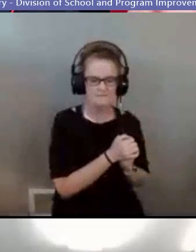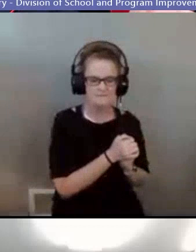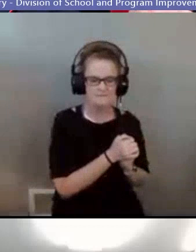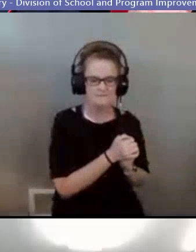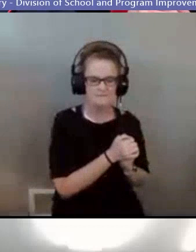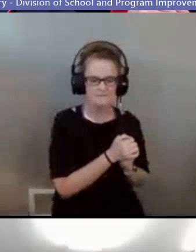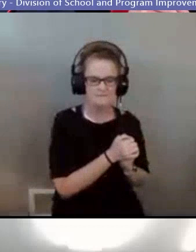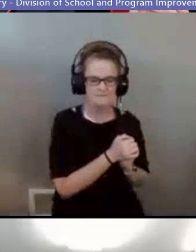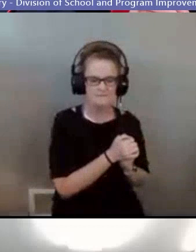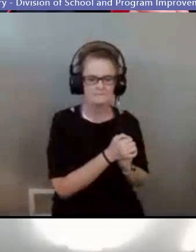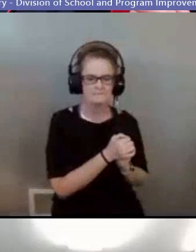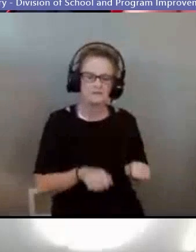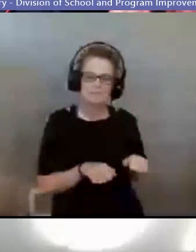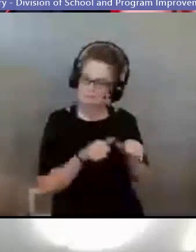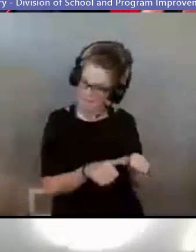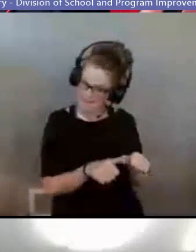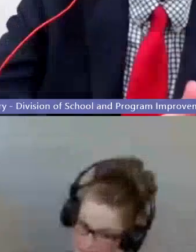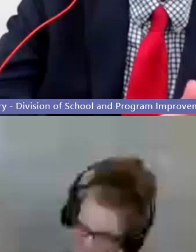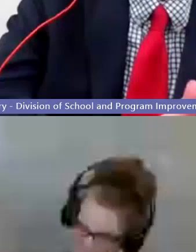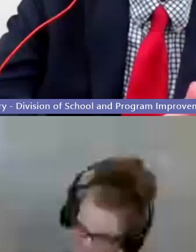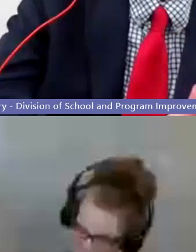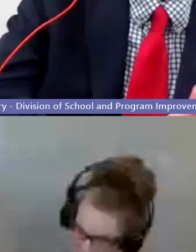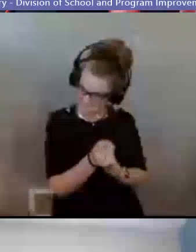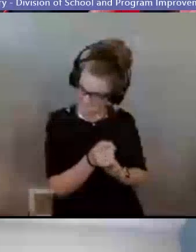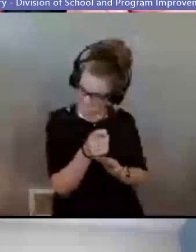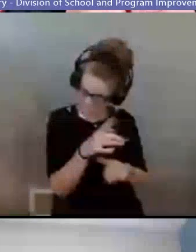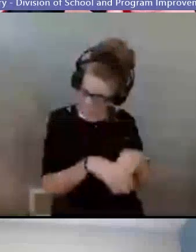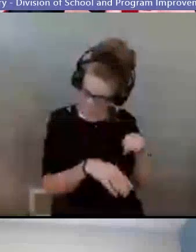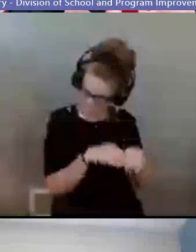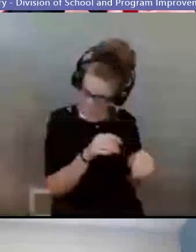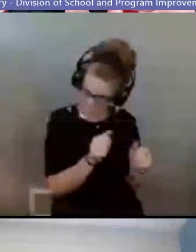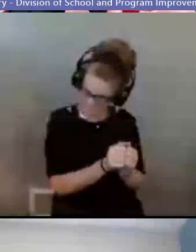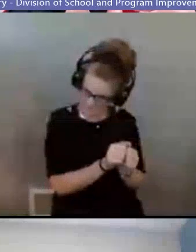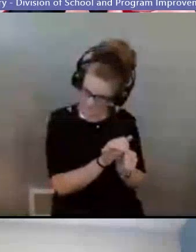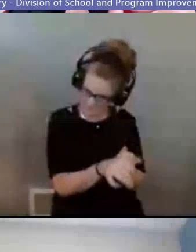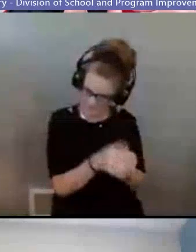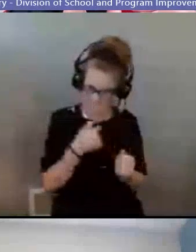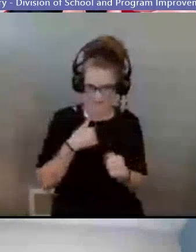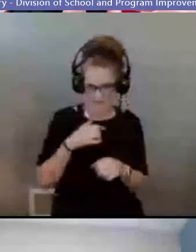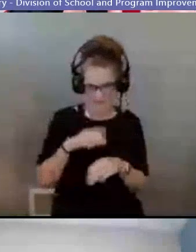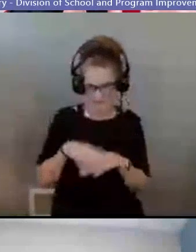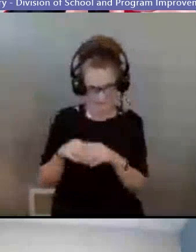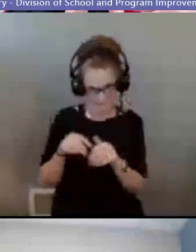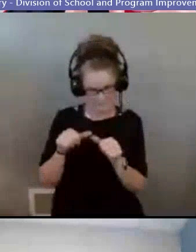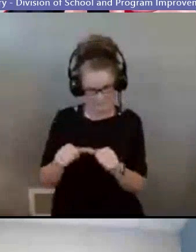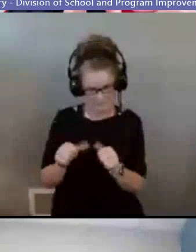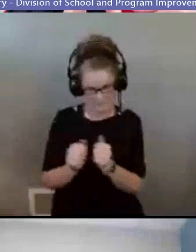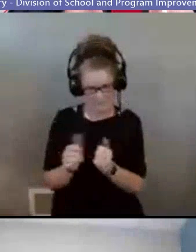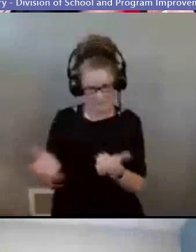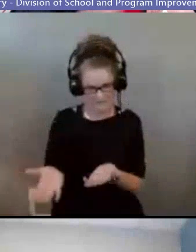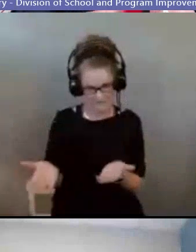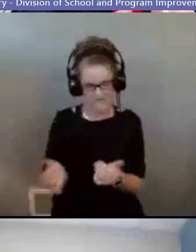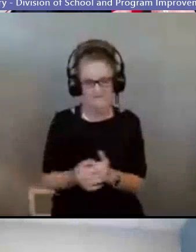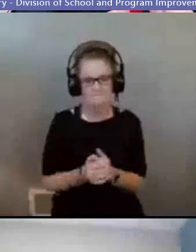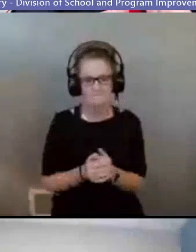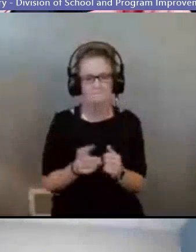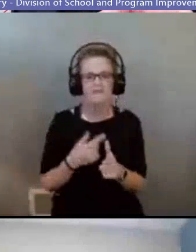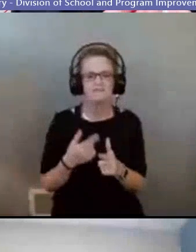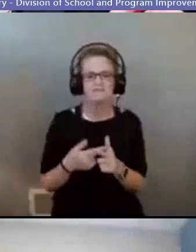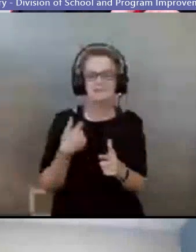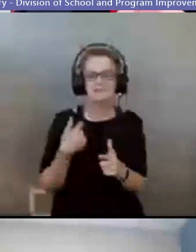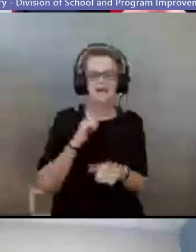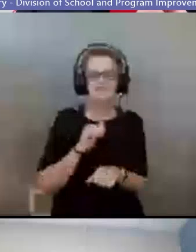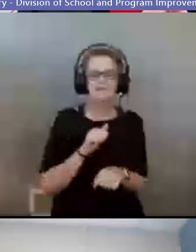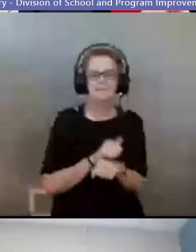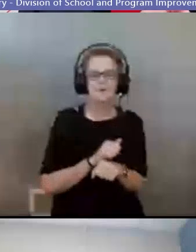we can stay that long. If you're comfortable, I'm comfortable to stay here that long. And then I have an